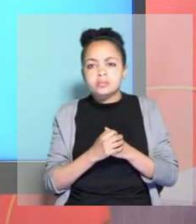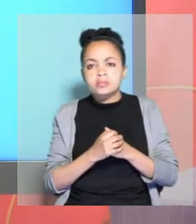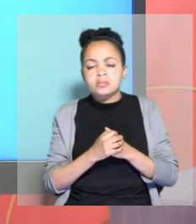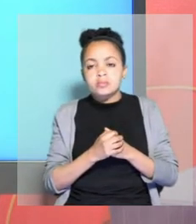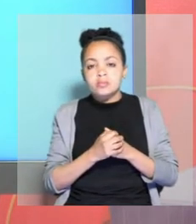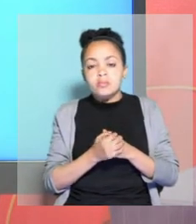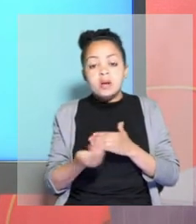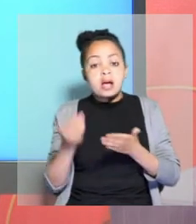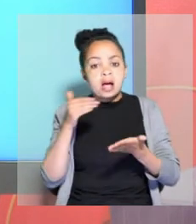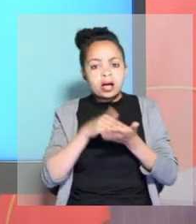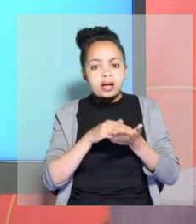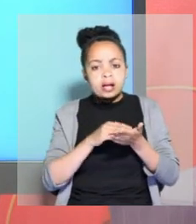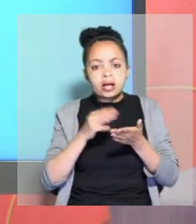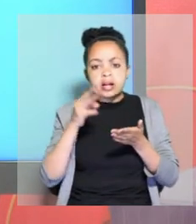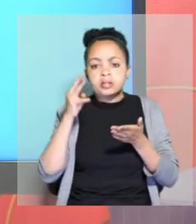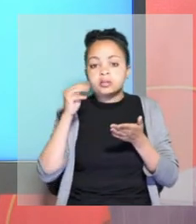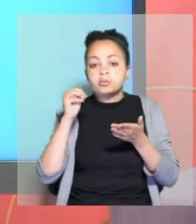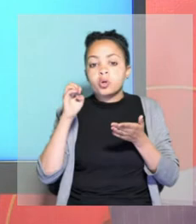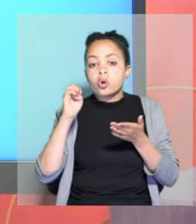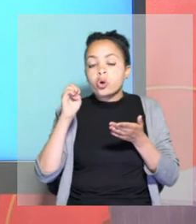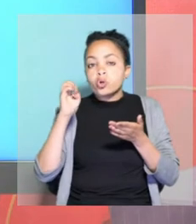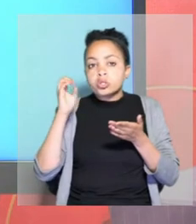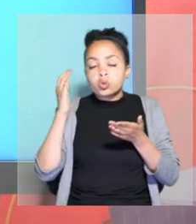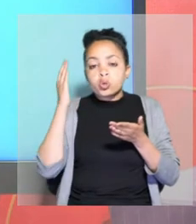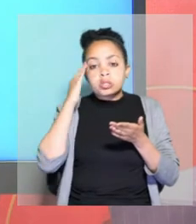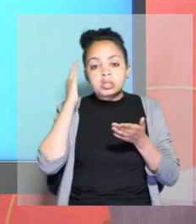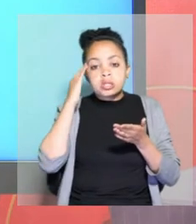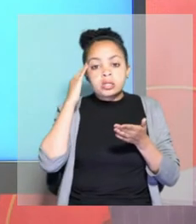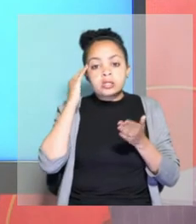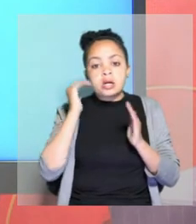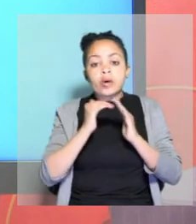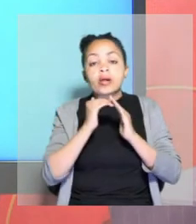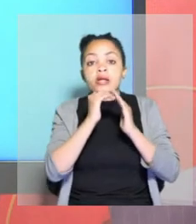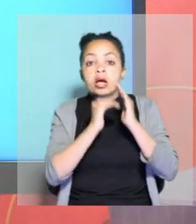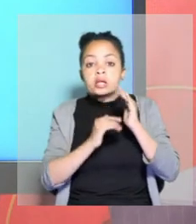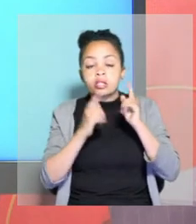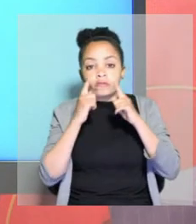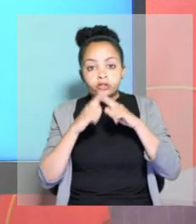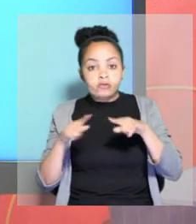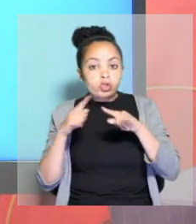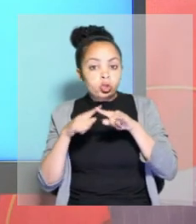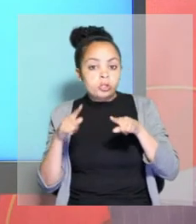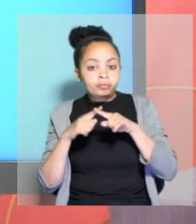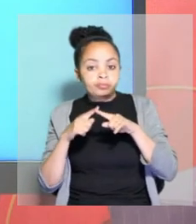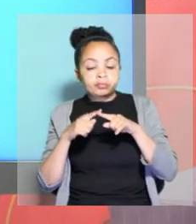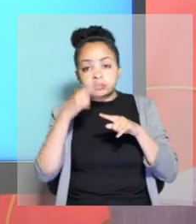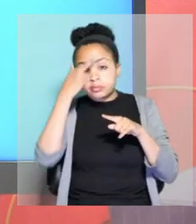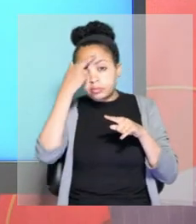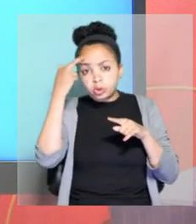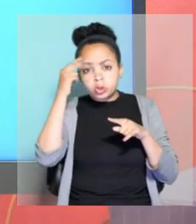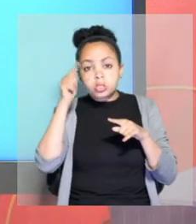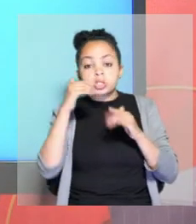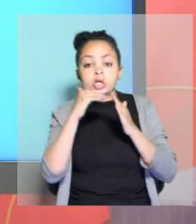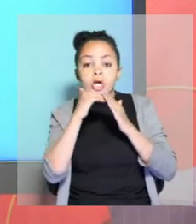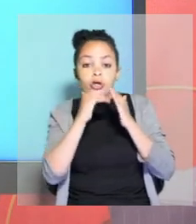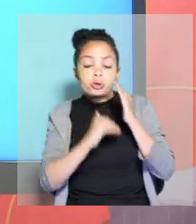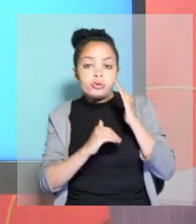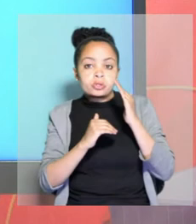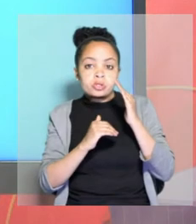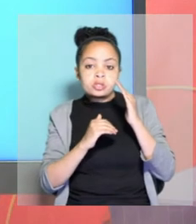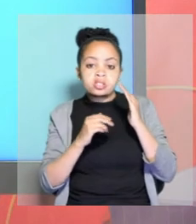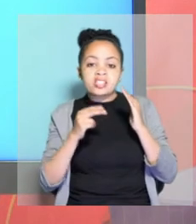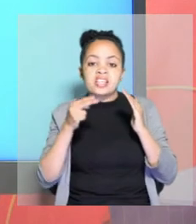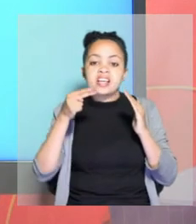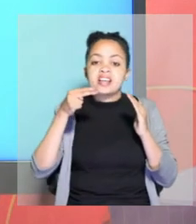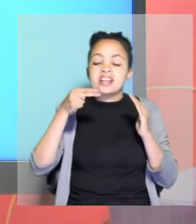as well meiosis is considered as a reductive division because it reduced the